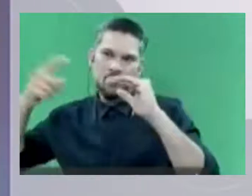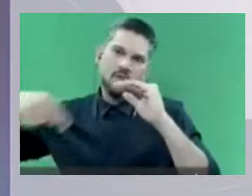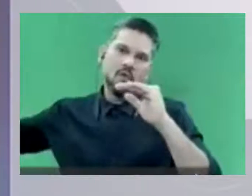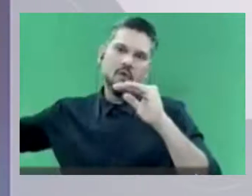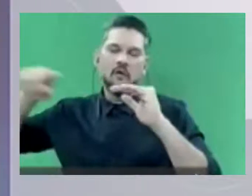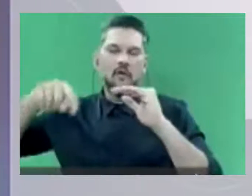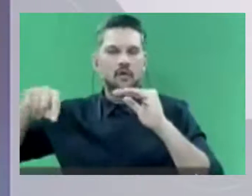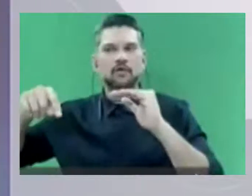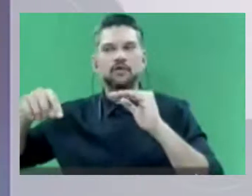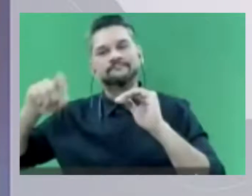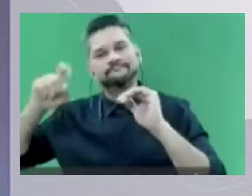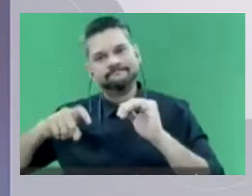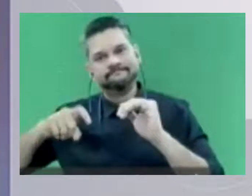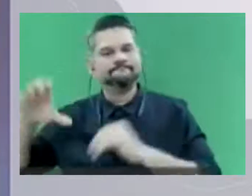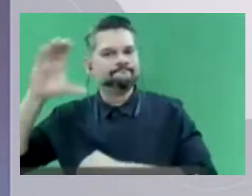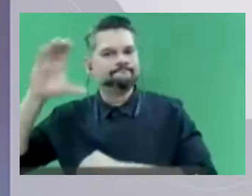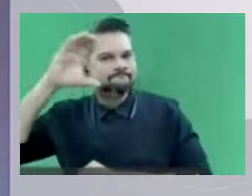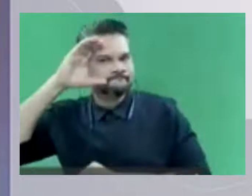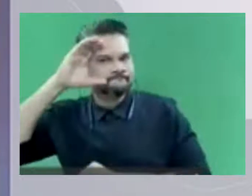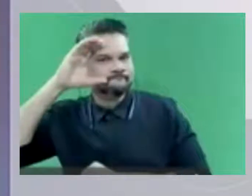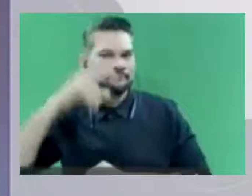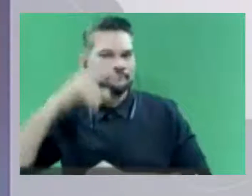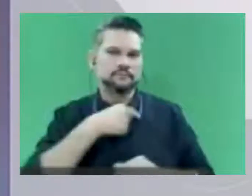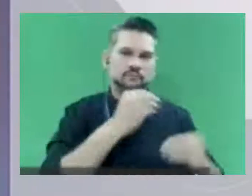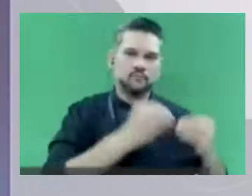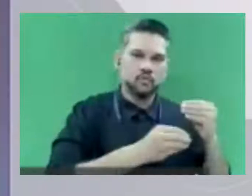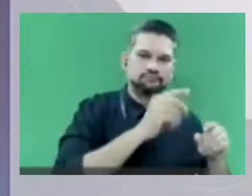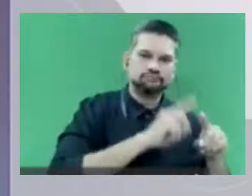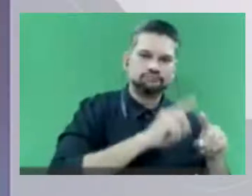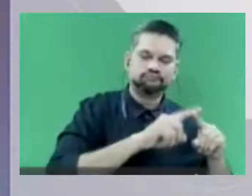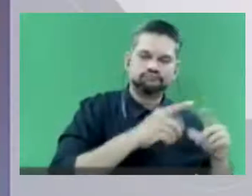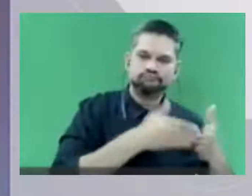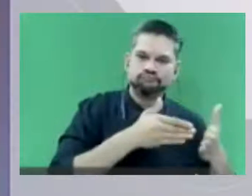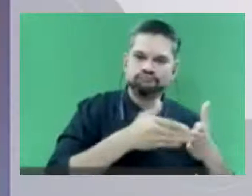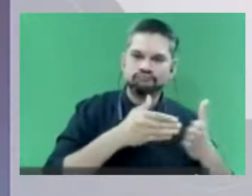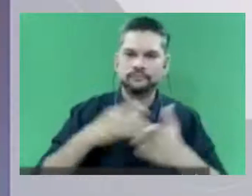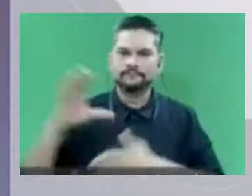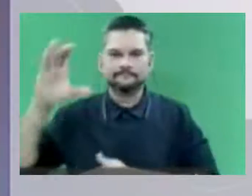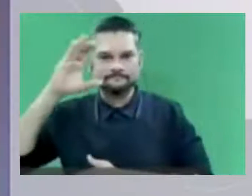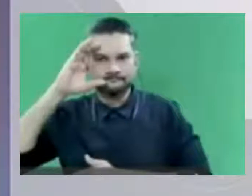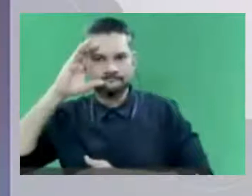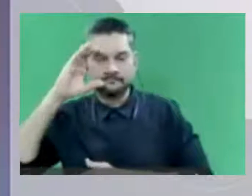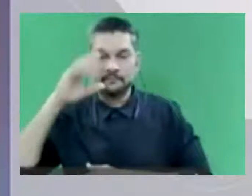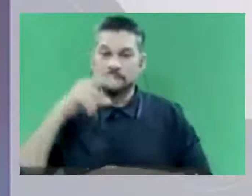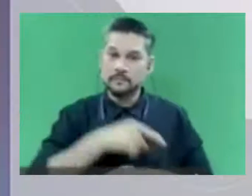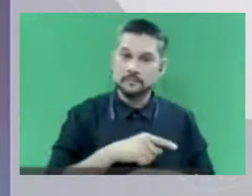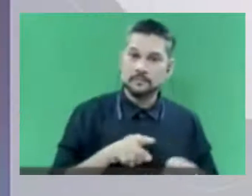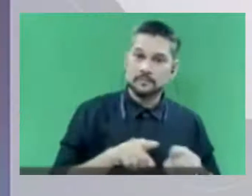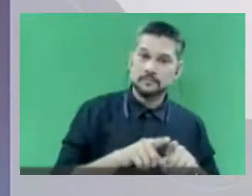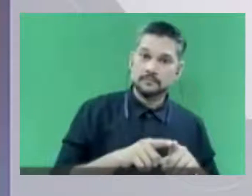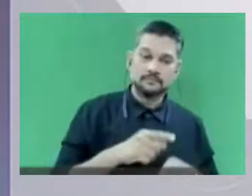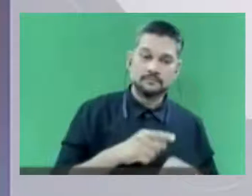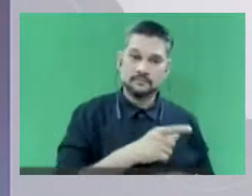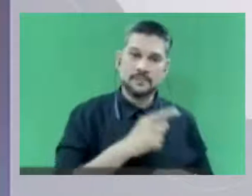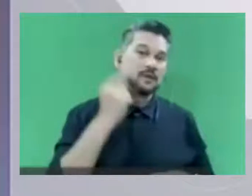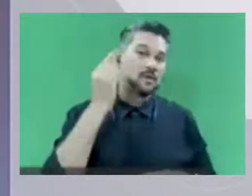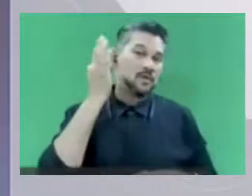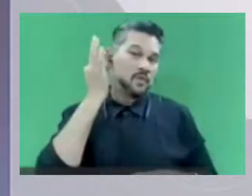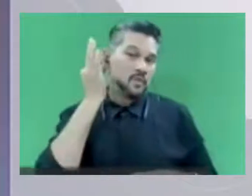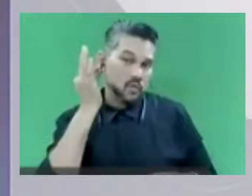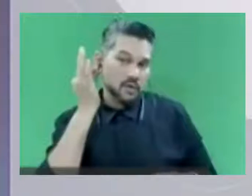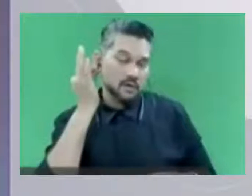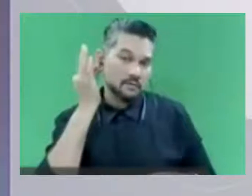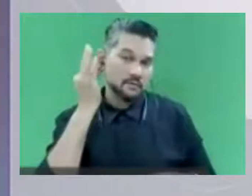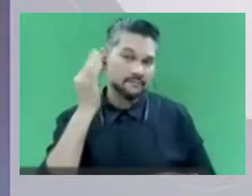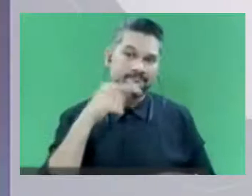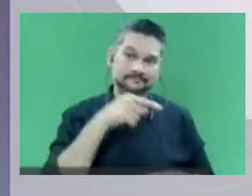lead our issues. If women movement led by men, maybe it not looks good, but if men